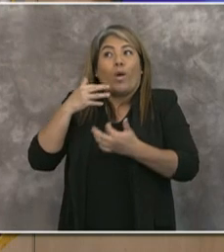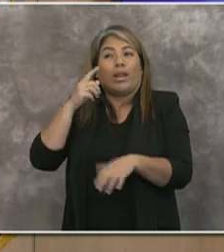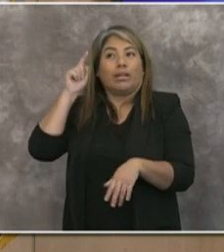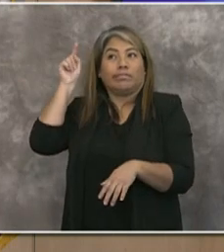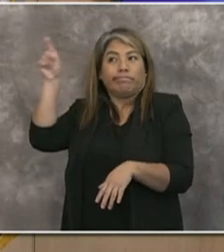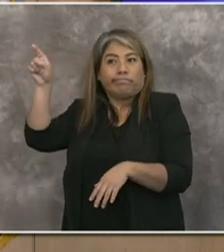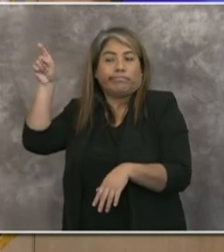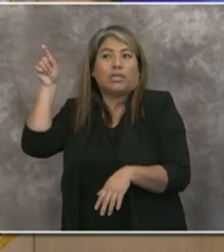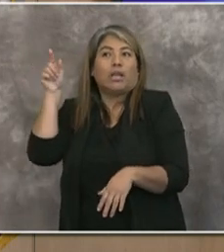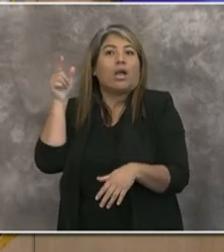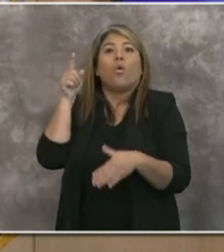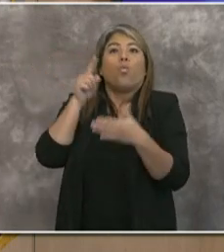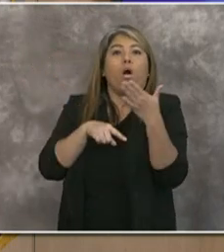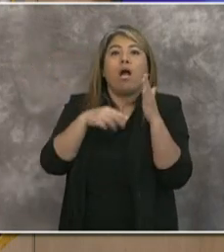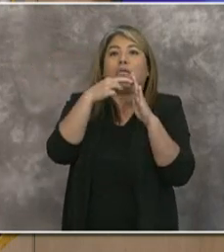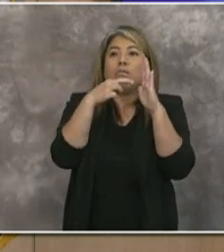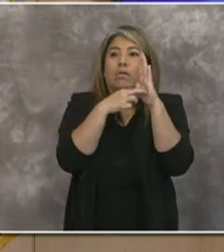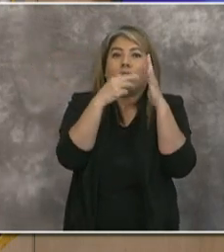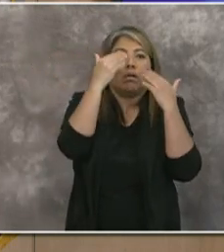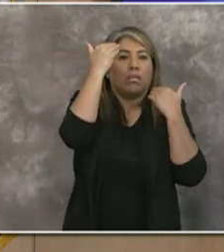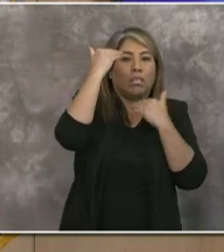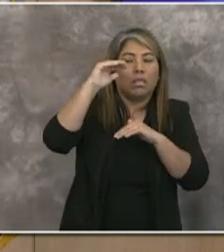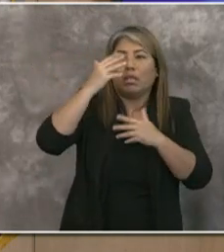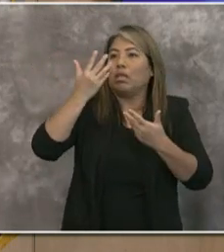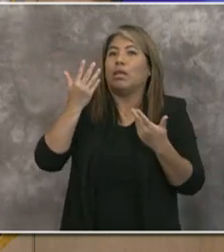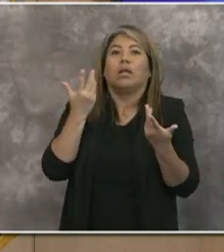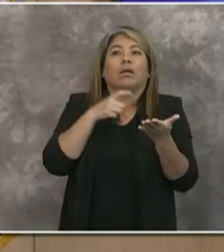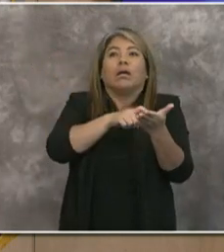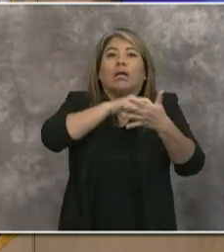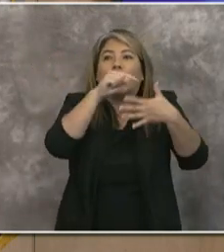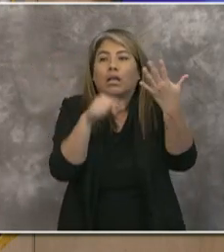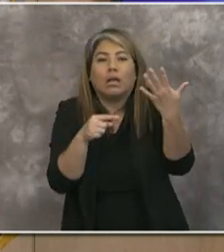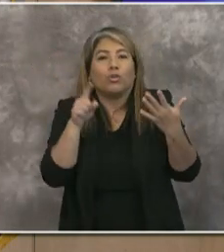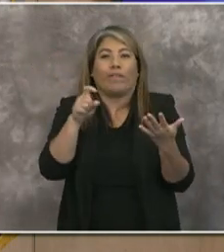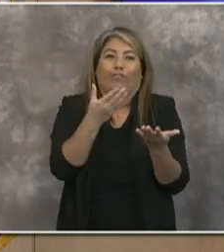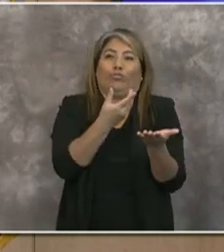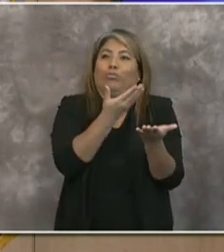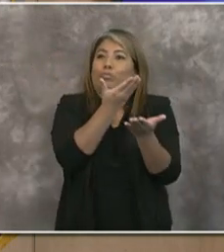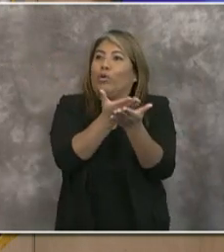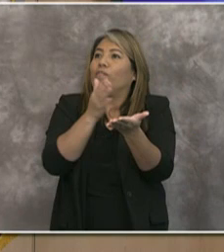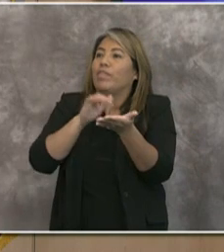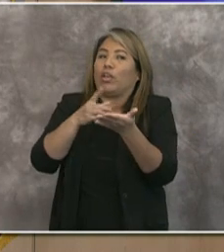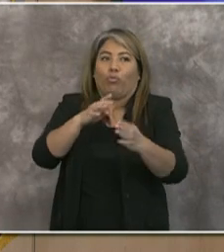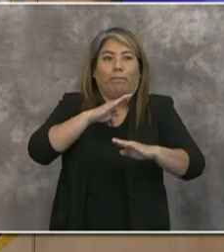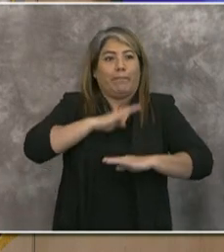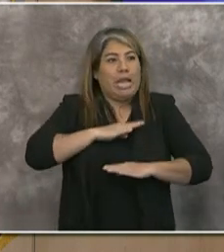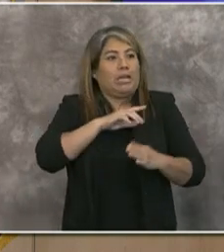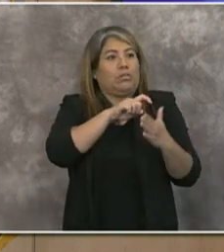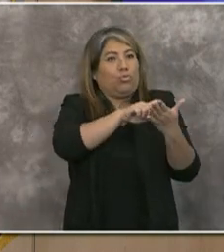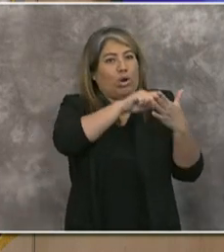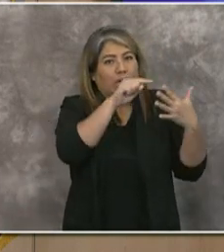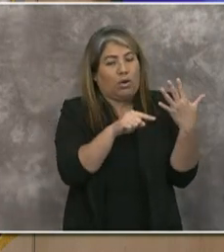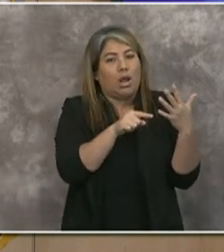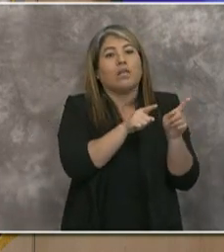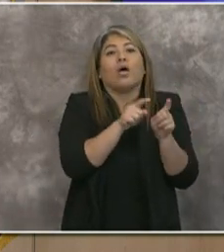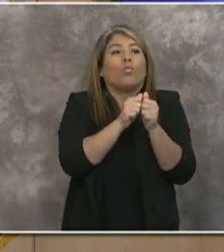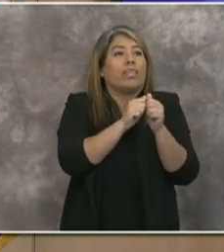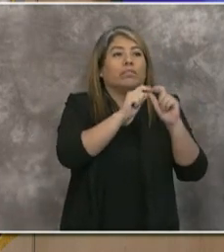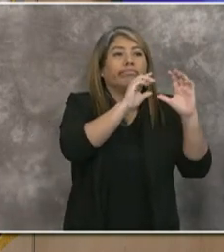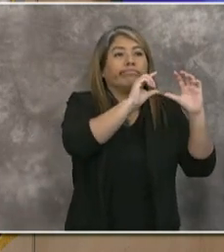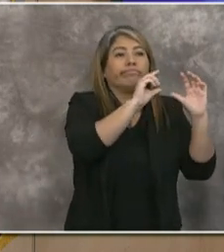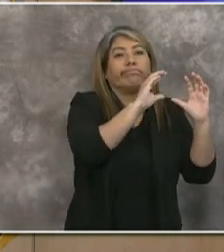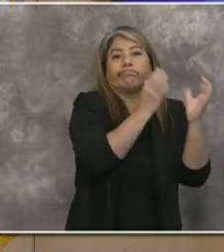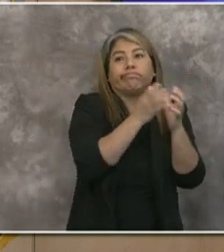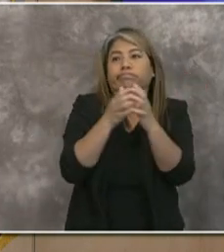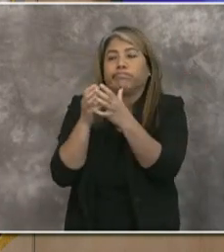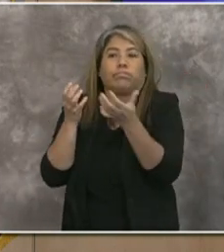both what would be the parameters, what would be the criteria you would have to show that you've met, along with what would be those categories. We don't expect that we're going to